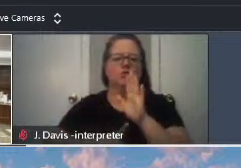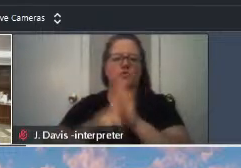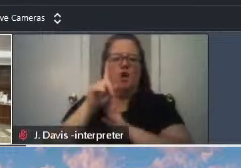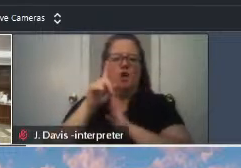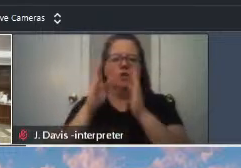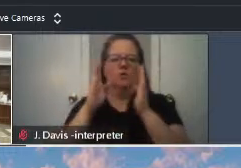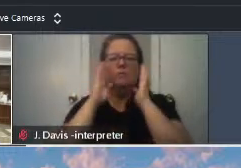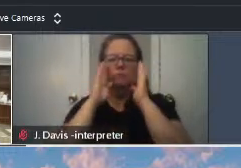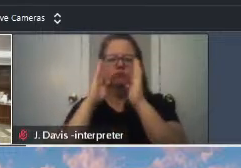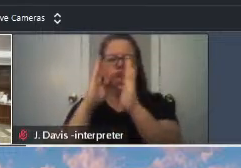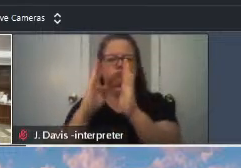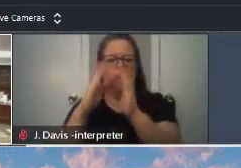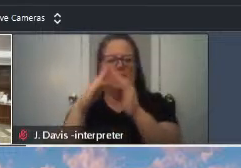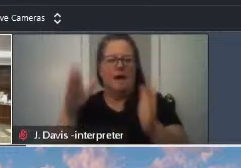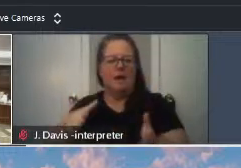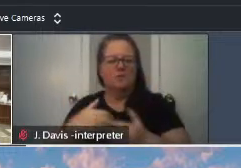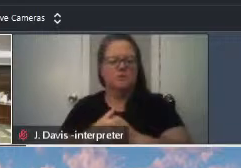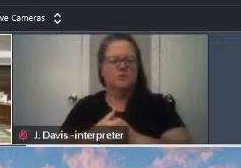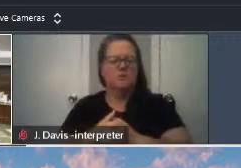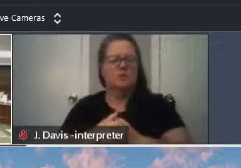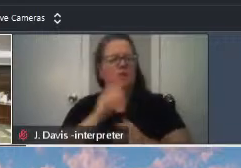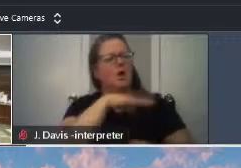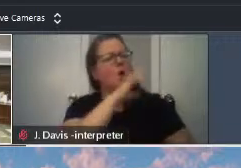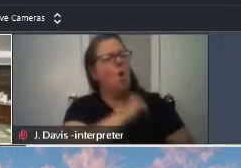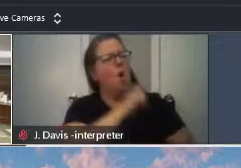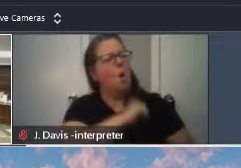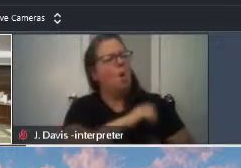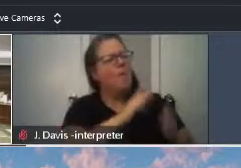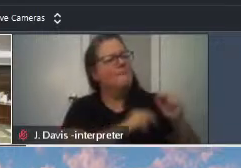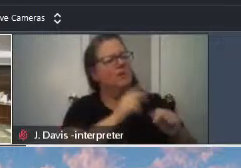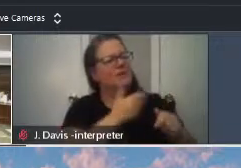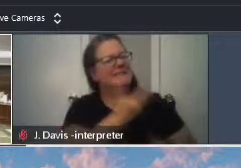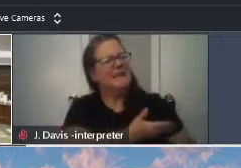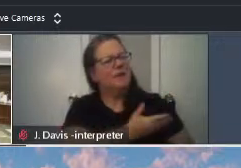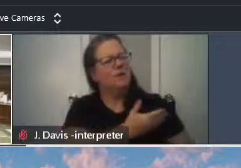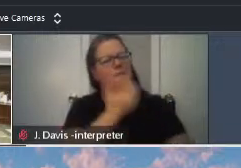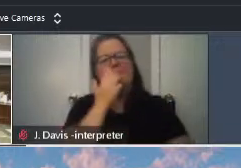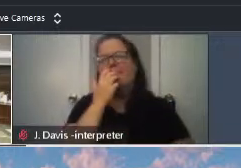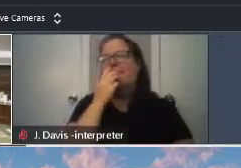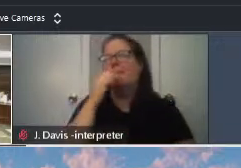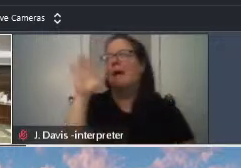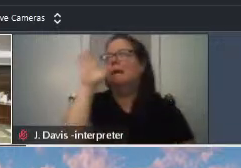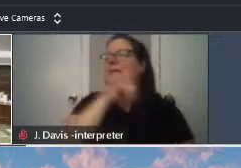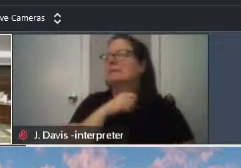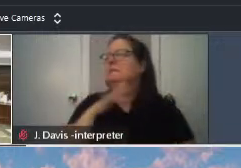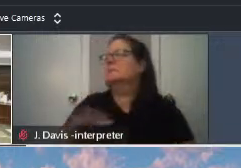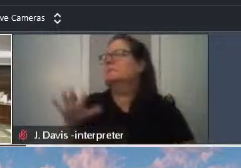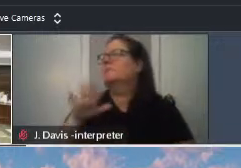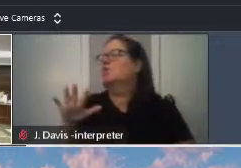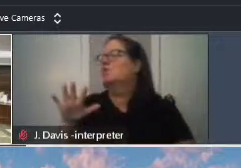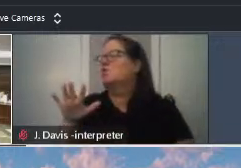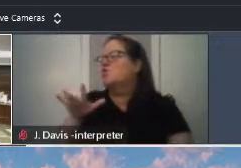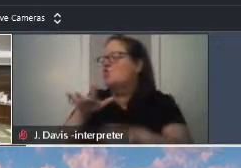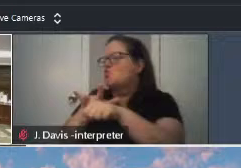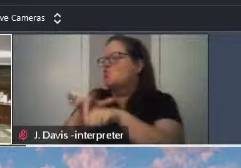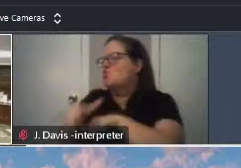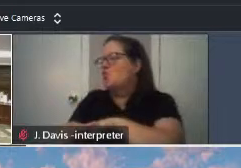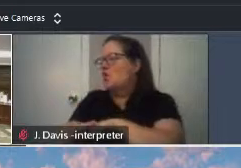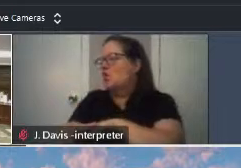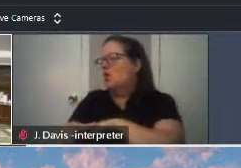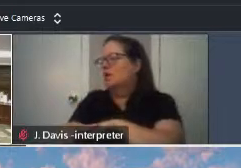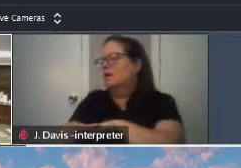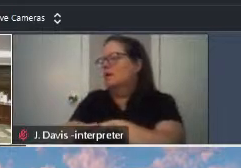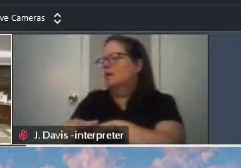already there. Okay, what's the age of the buildings already there? I believe they're from the early the aughts,